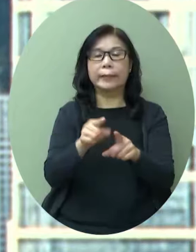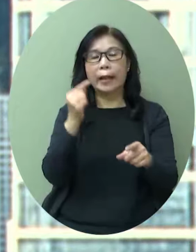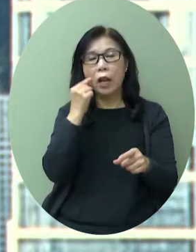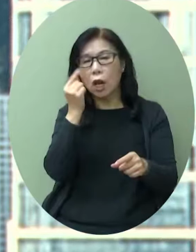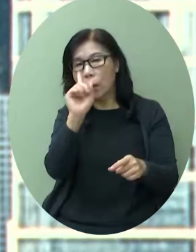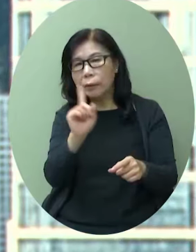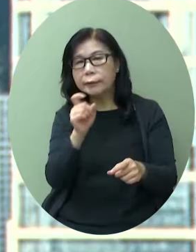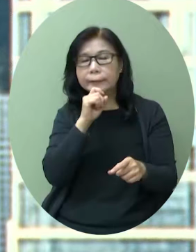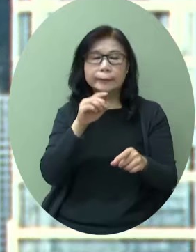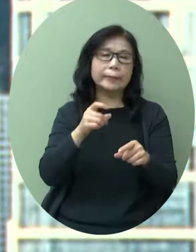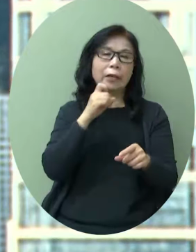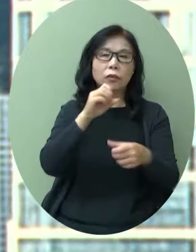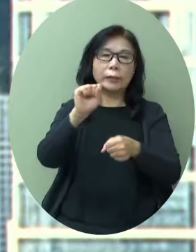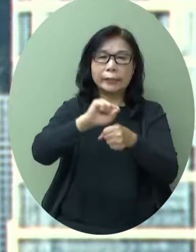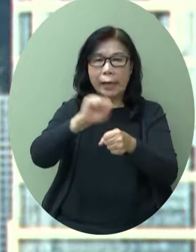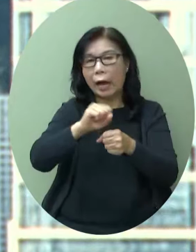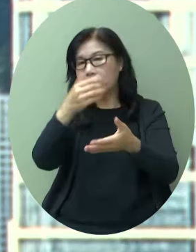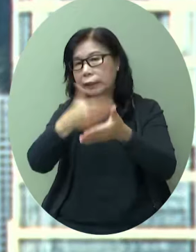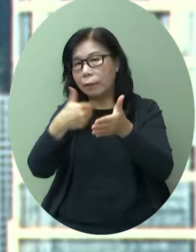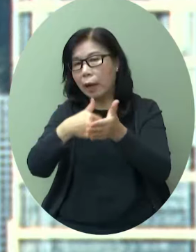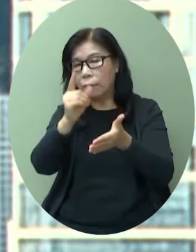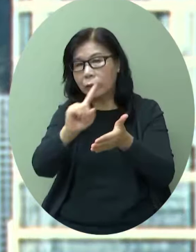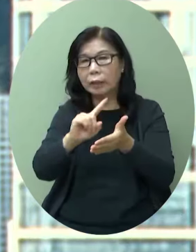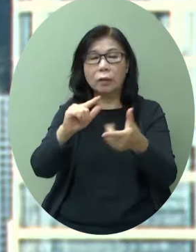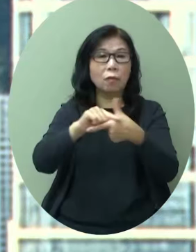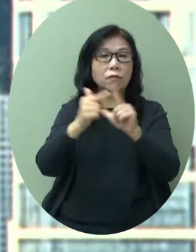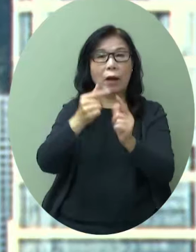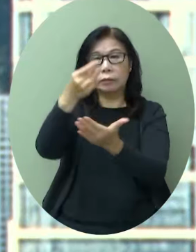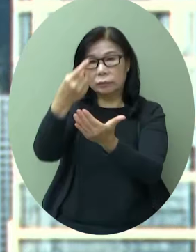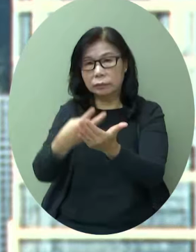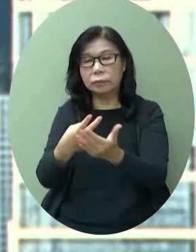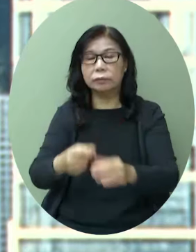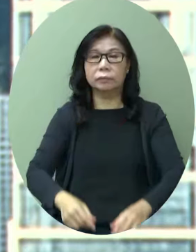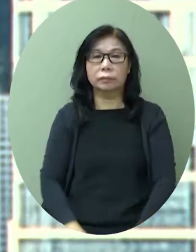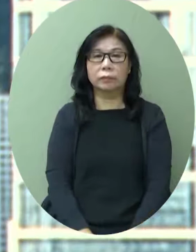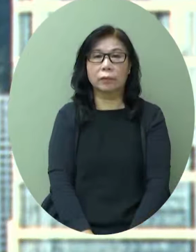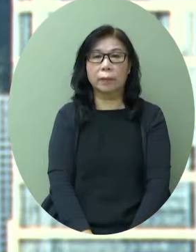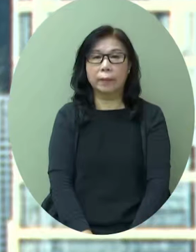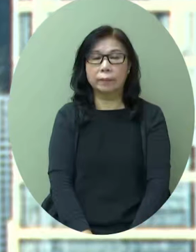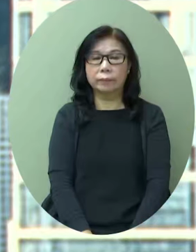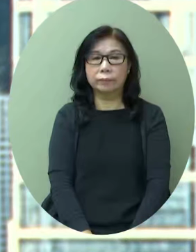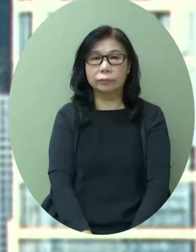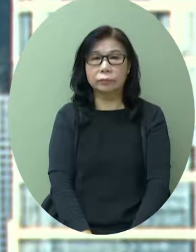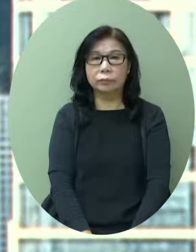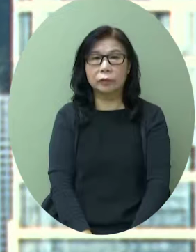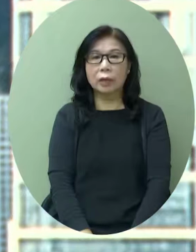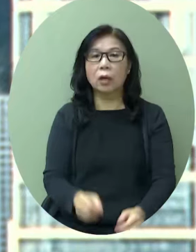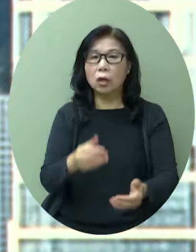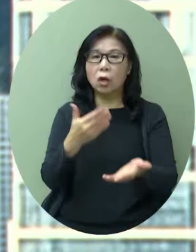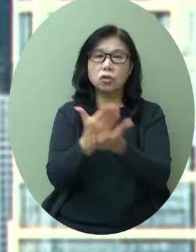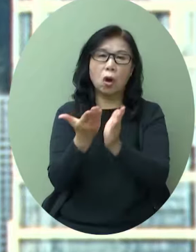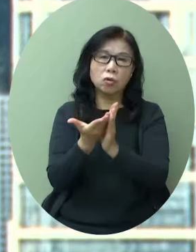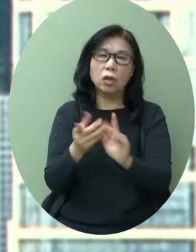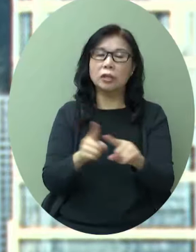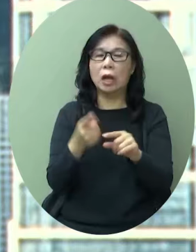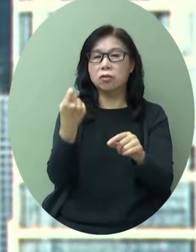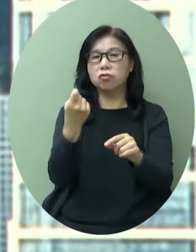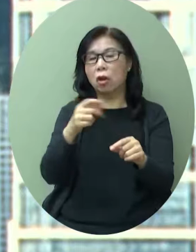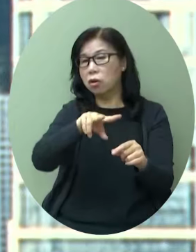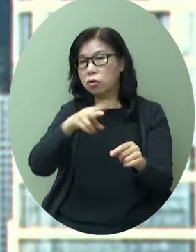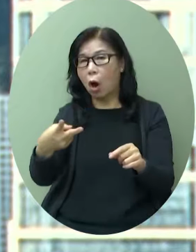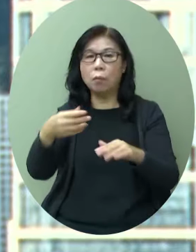have been inconvenienced or who have their plans disrupted as a result of this change in the use of the antibody test, but I